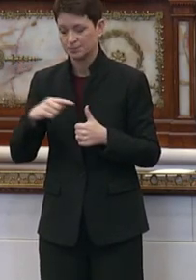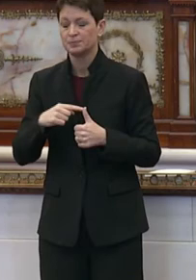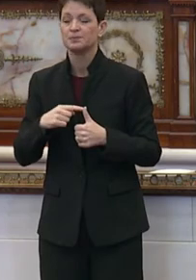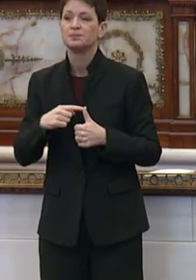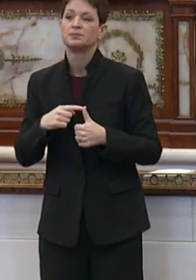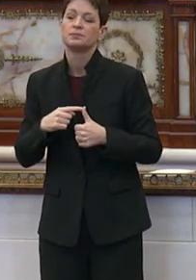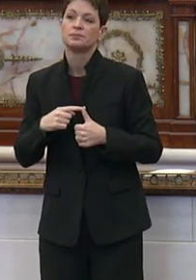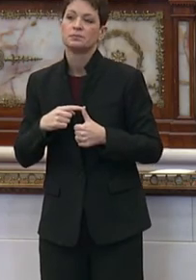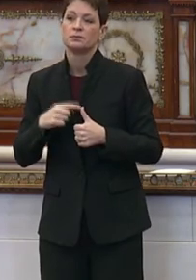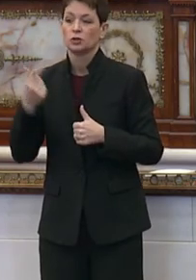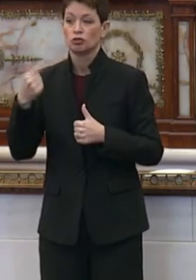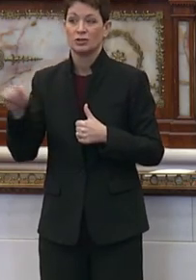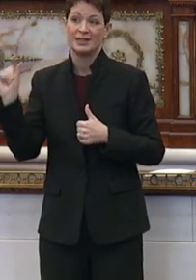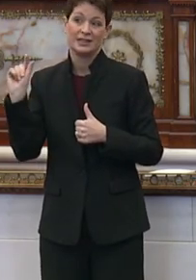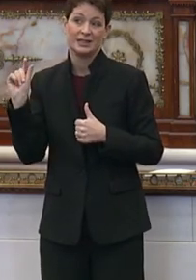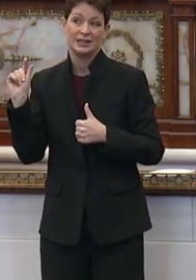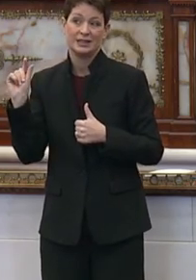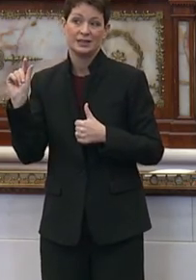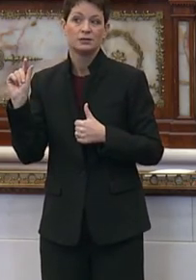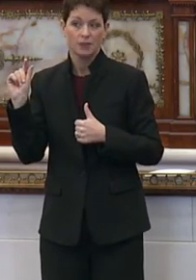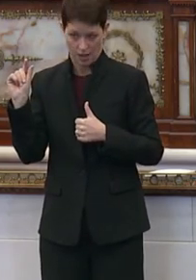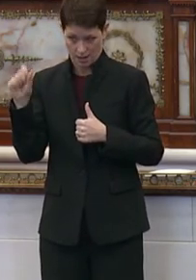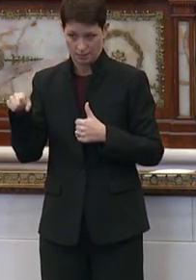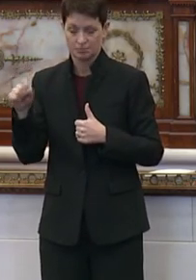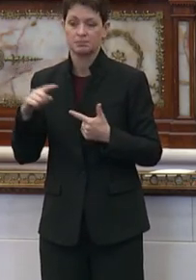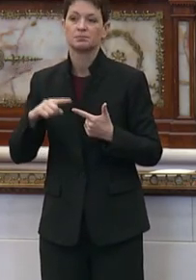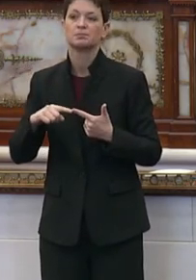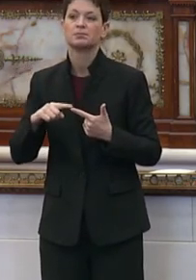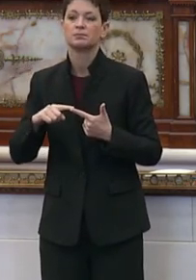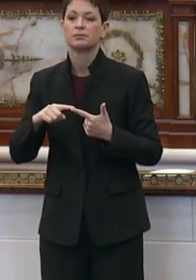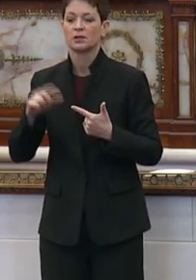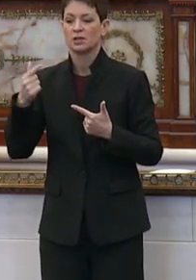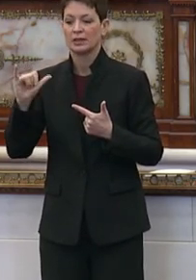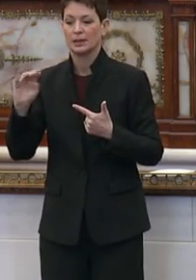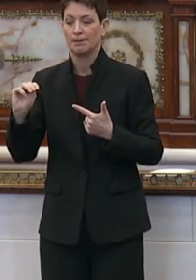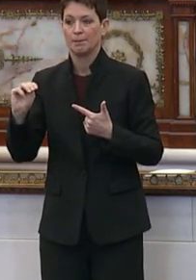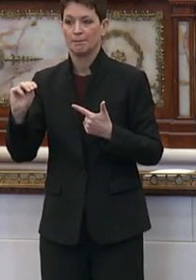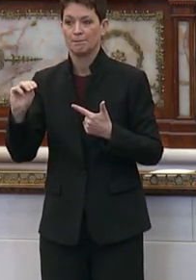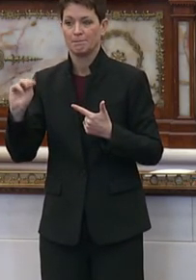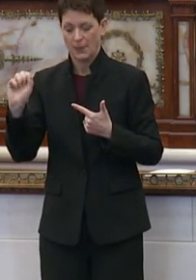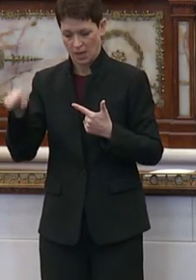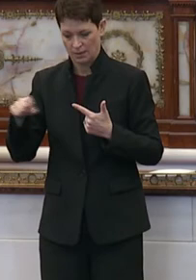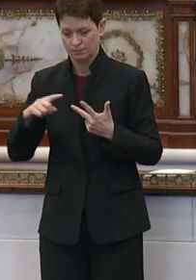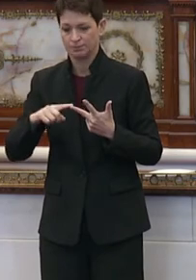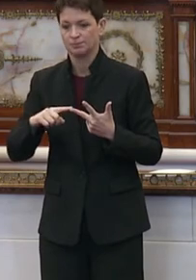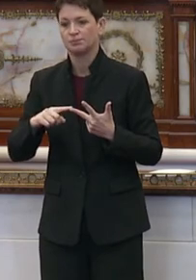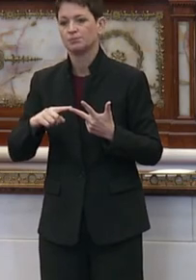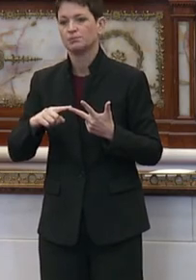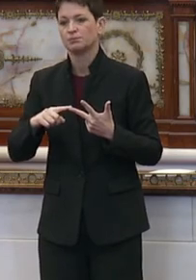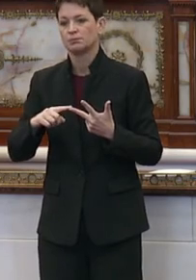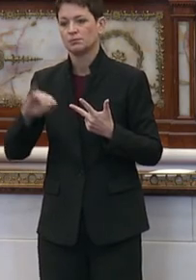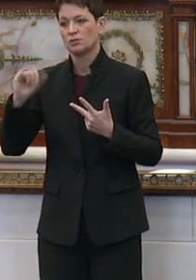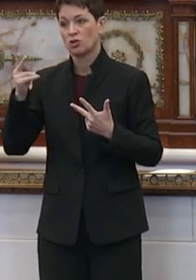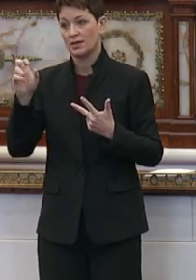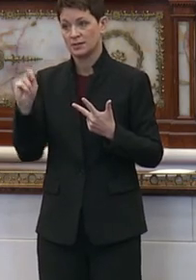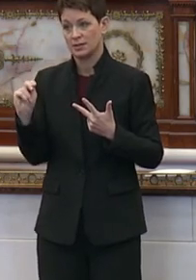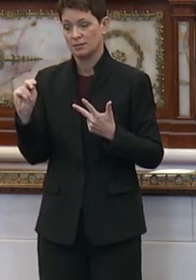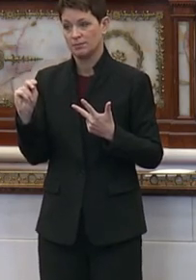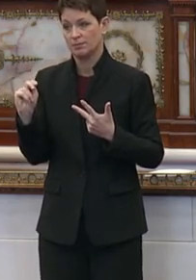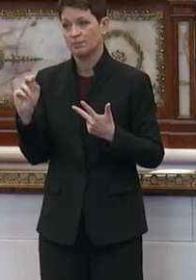Aye. Councilman Green. Aye. Councilwoman Gimm. Aye. Councilman